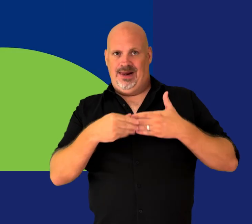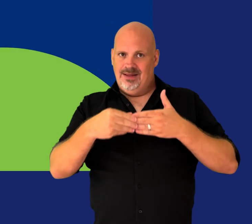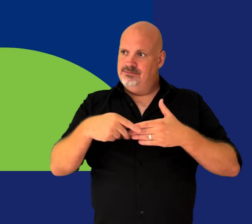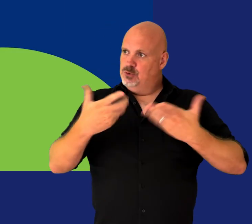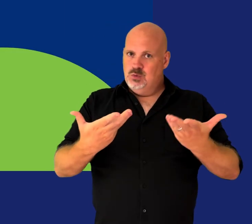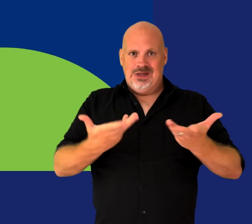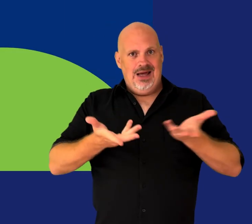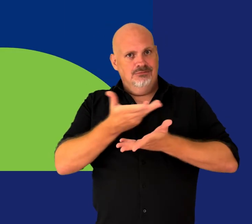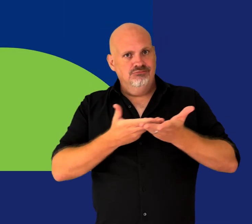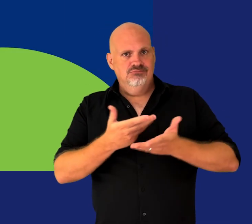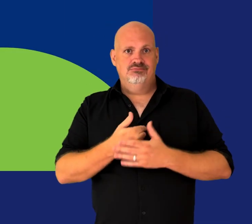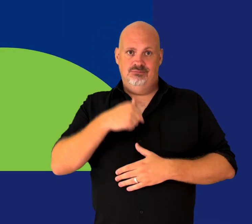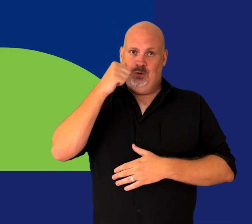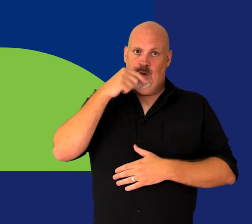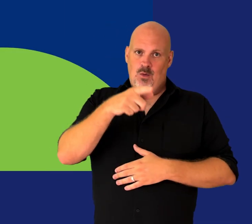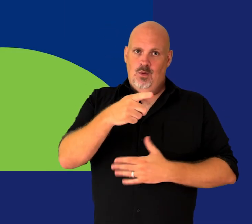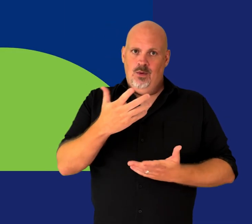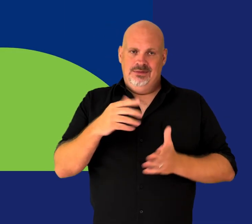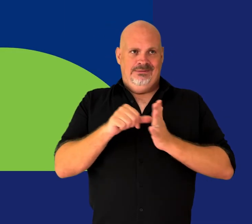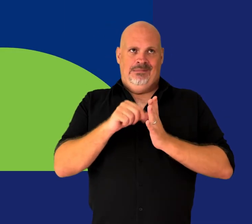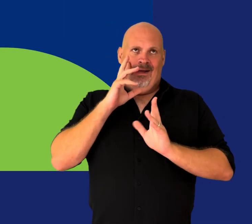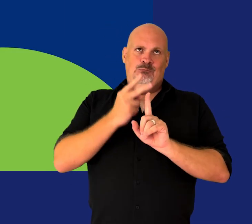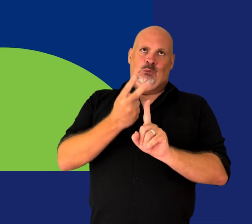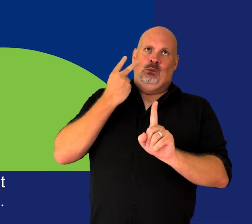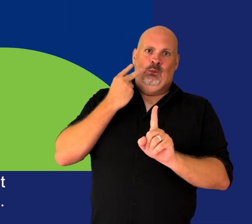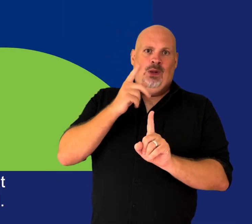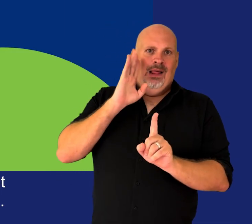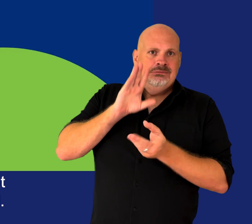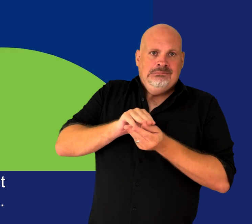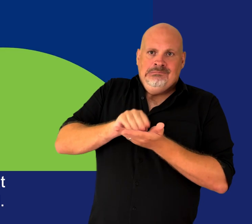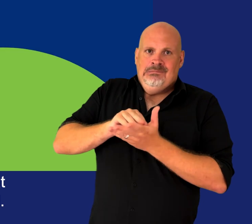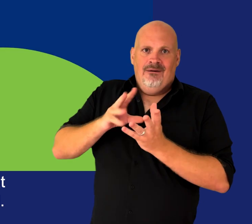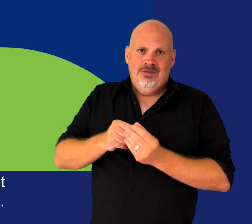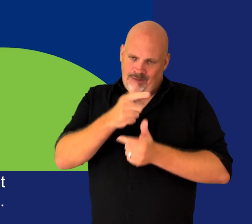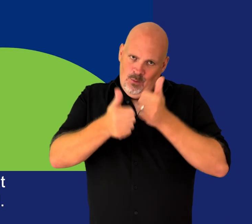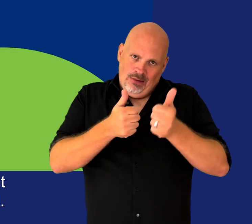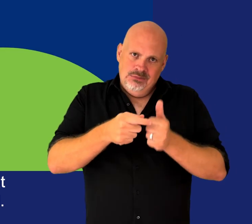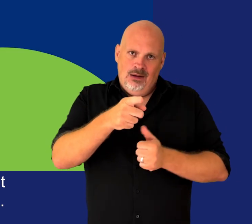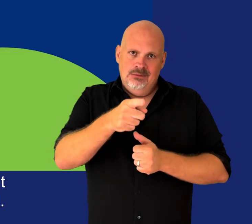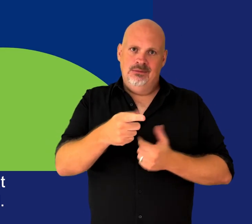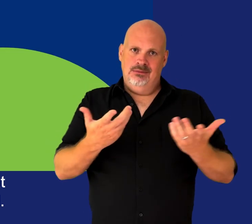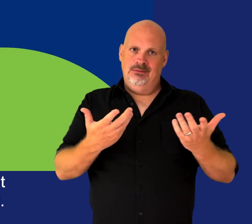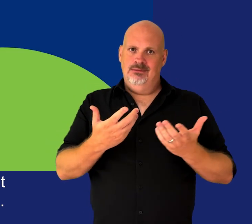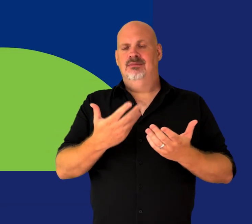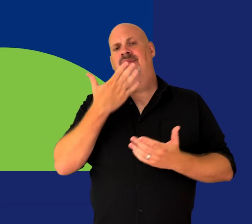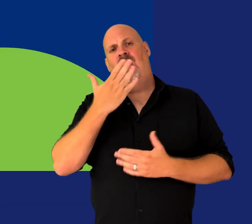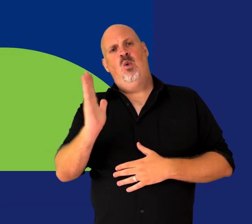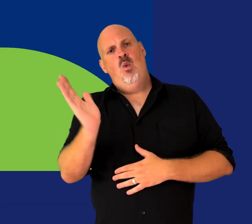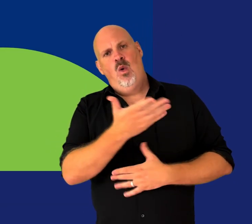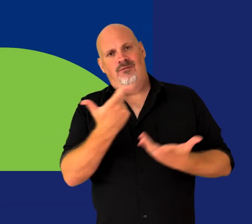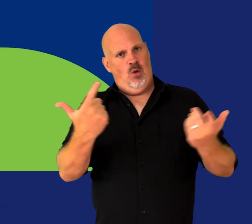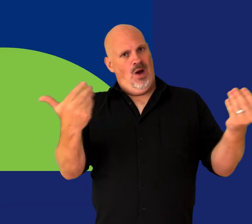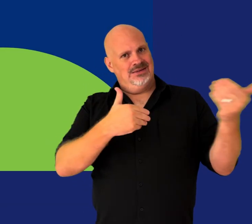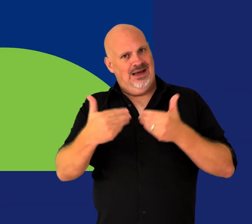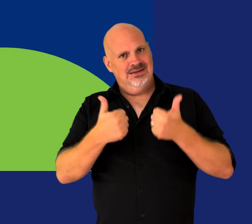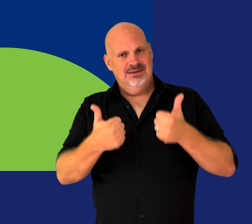work you've done today on the call. I also know how difficult it is to listen to yourself back, so well done for sitting through that for that bit, and it worked really well. And then to